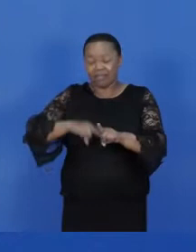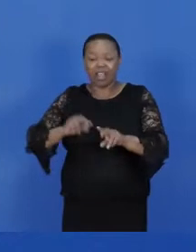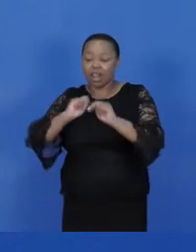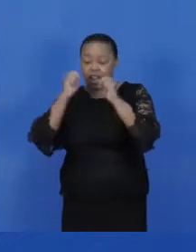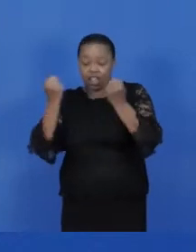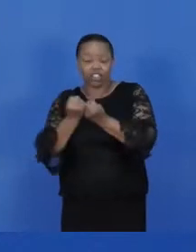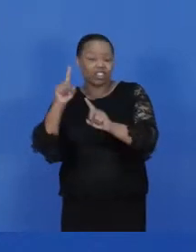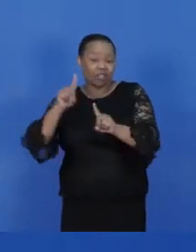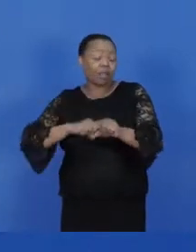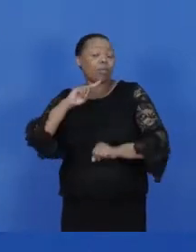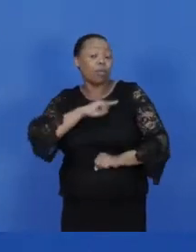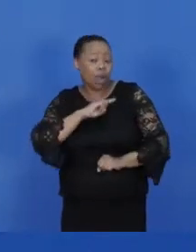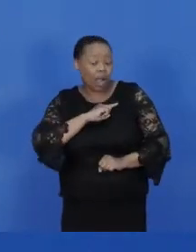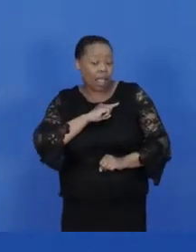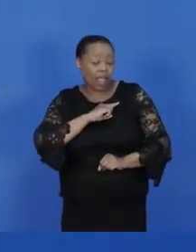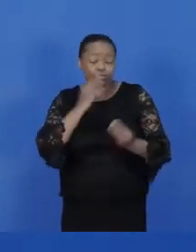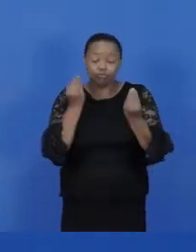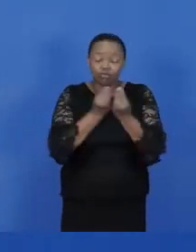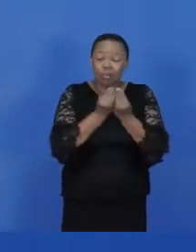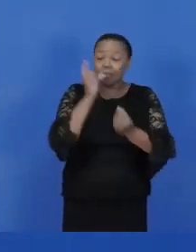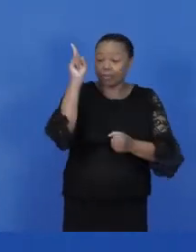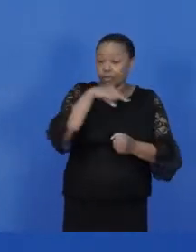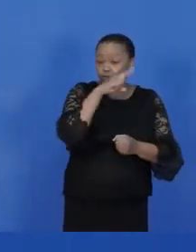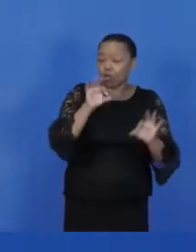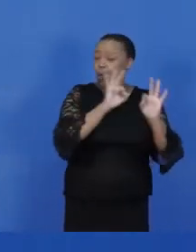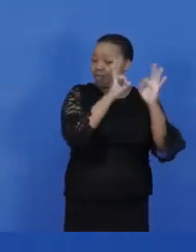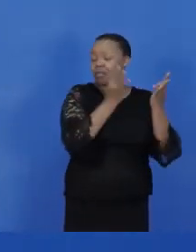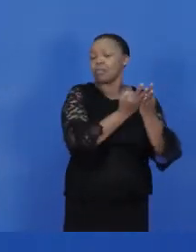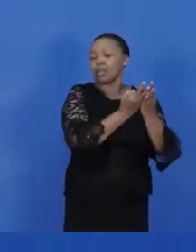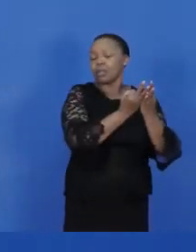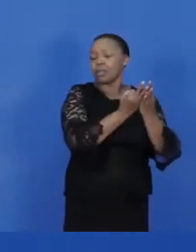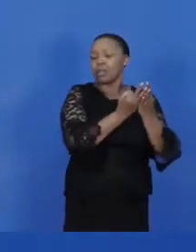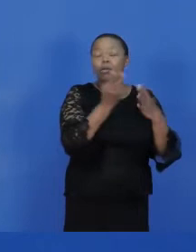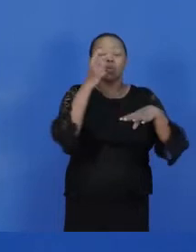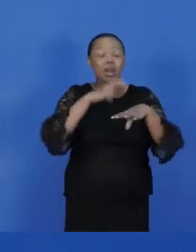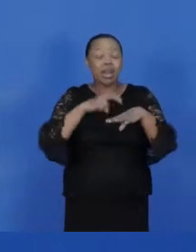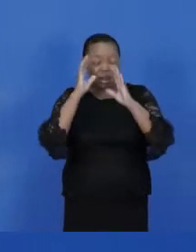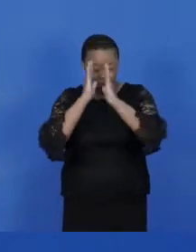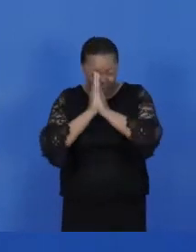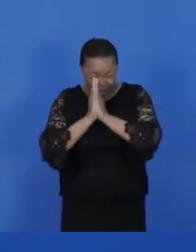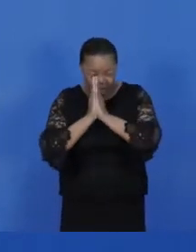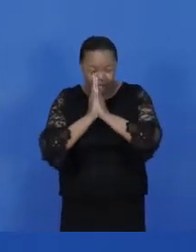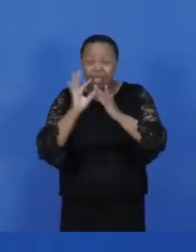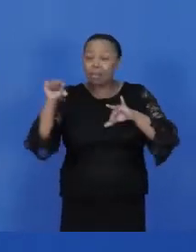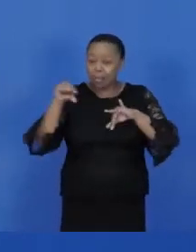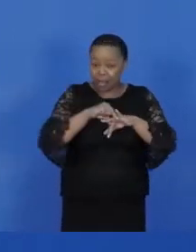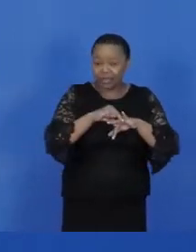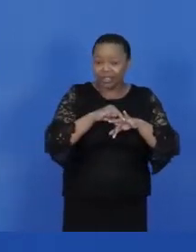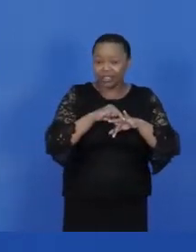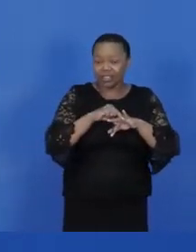world fails, because something went wrong in the family. So we need to pray for marriages. We know that during the